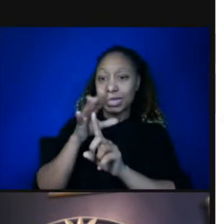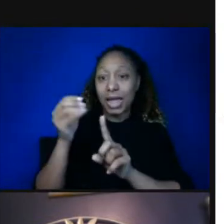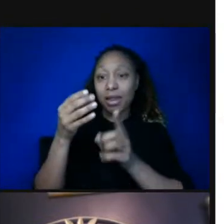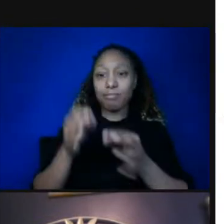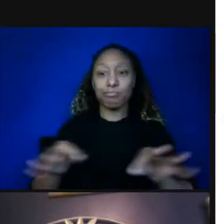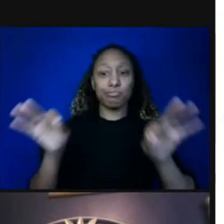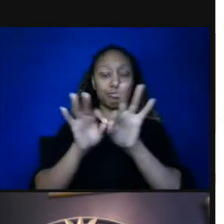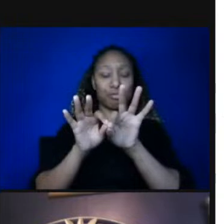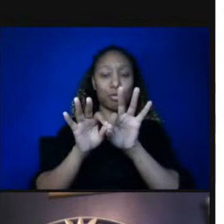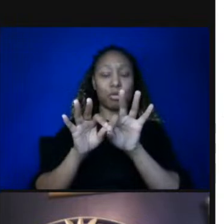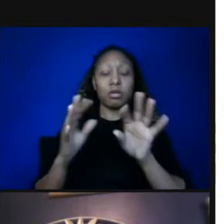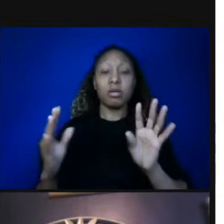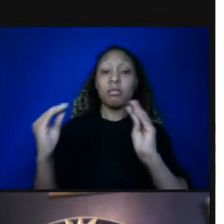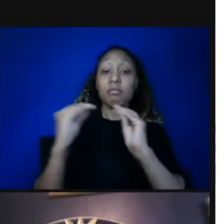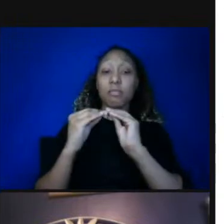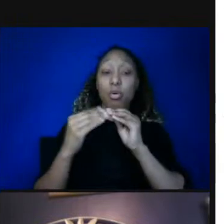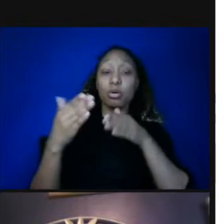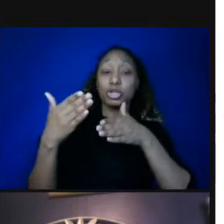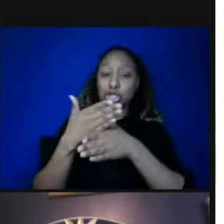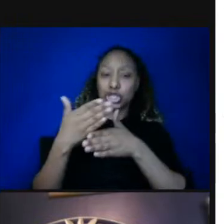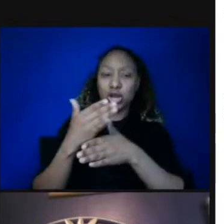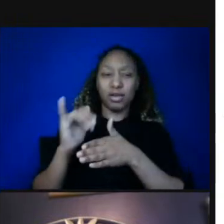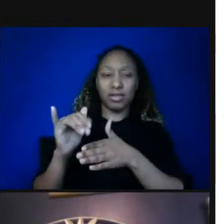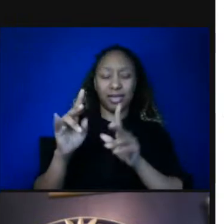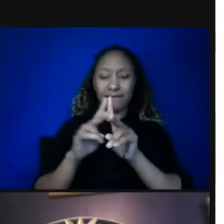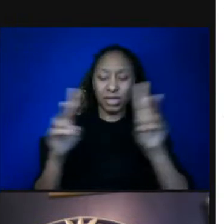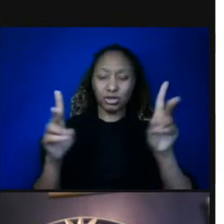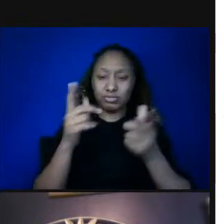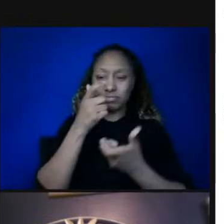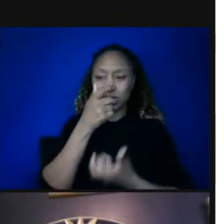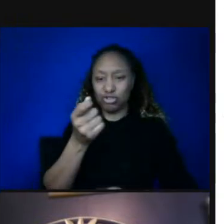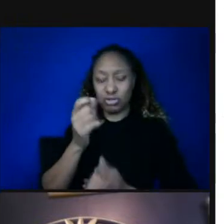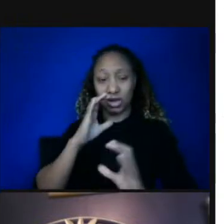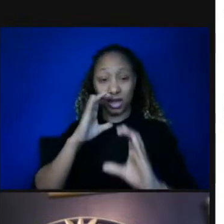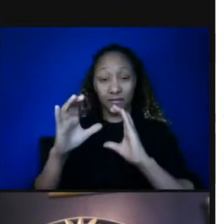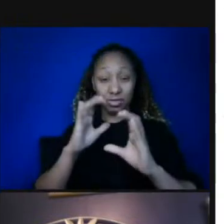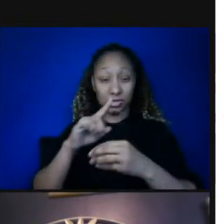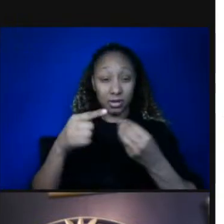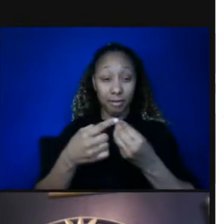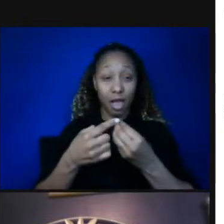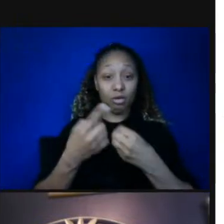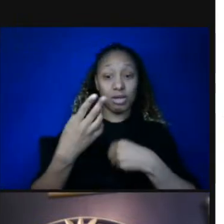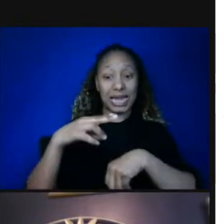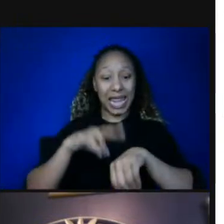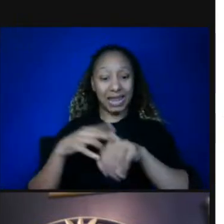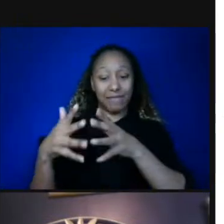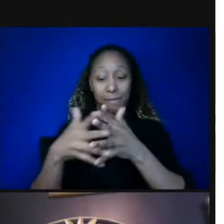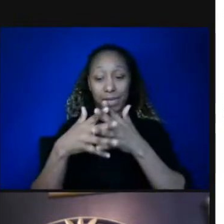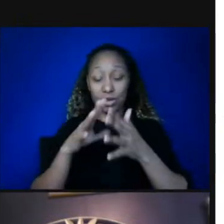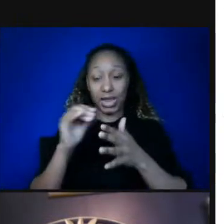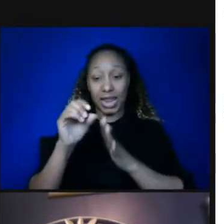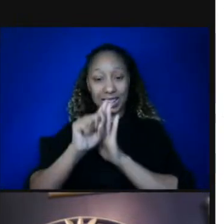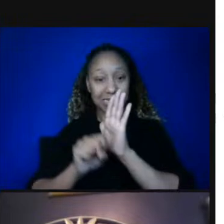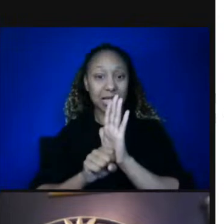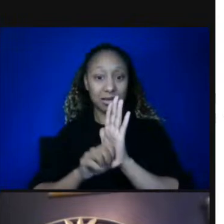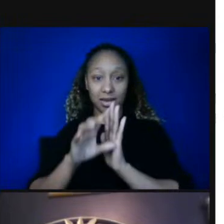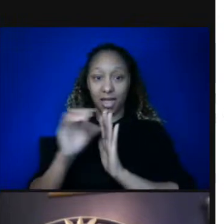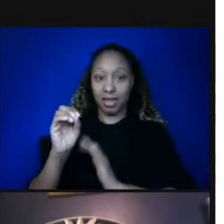tell a more inclusive and present tense conversation about Native American communities within the state of Maryland and Delmarva